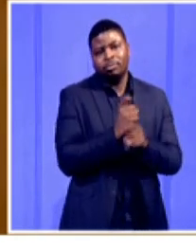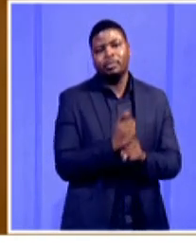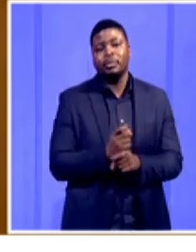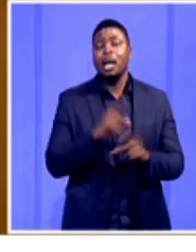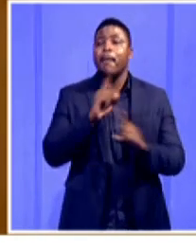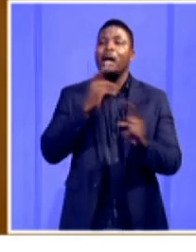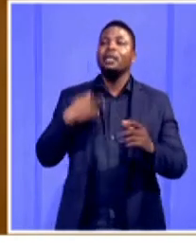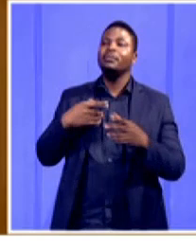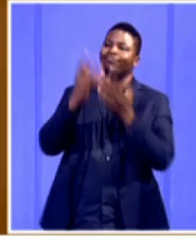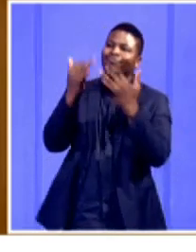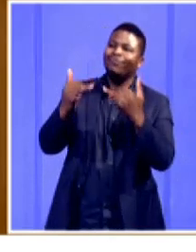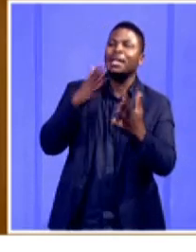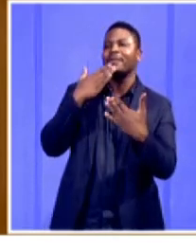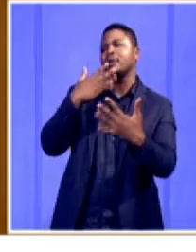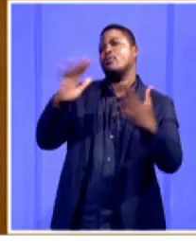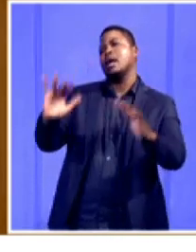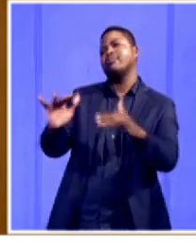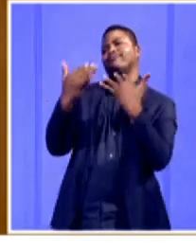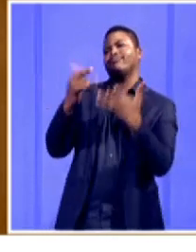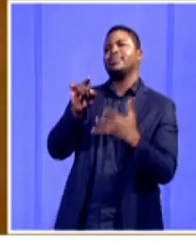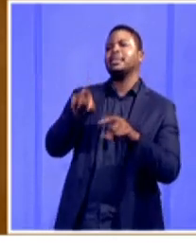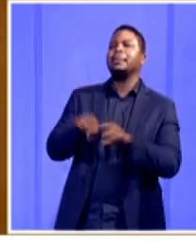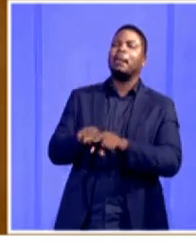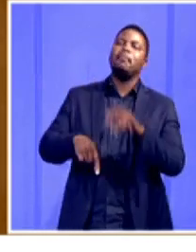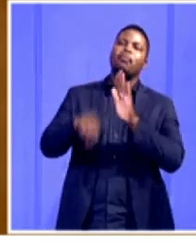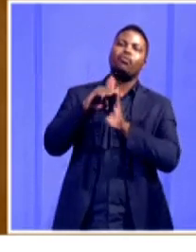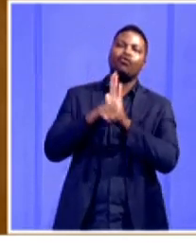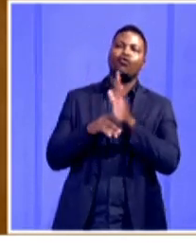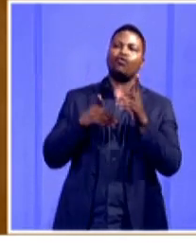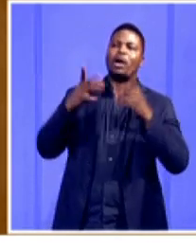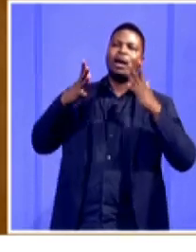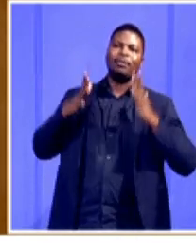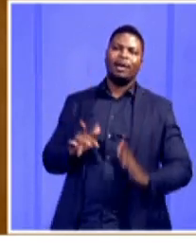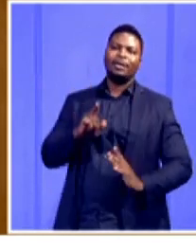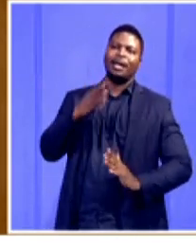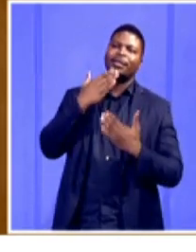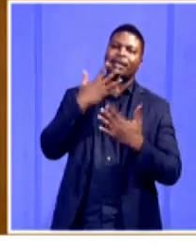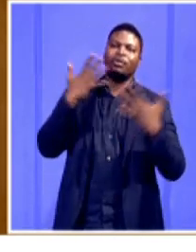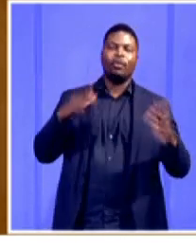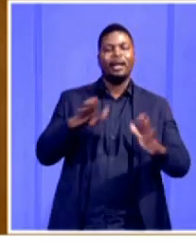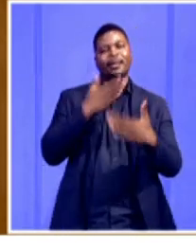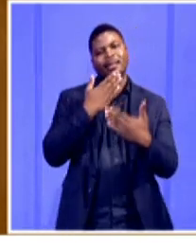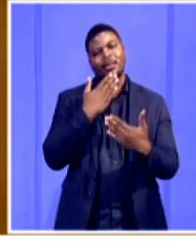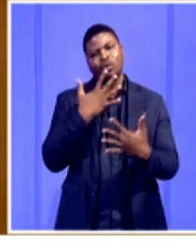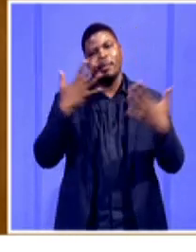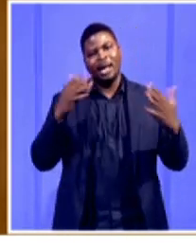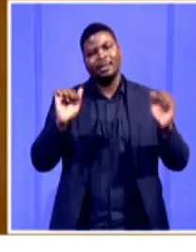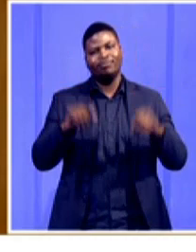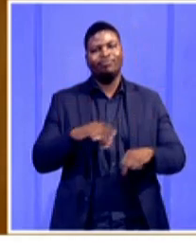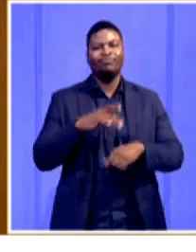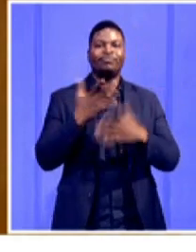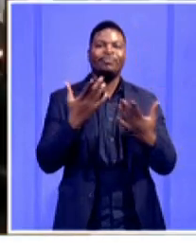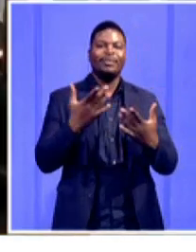Director, thank you for the opportunity. Let me say, Zakensa Inkomo. Ndolibuwa,